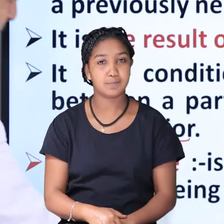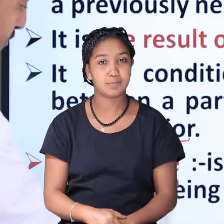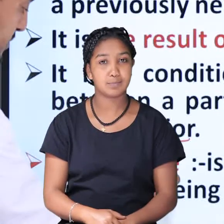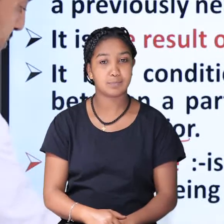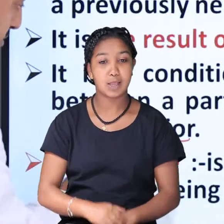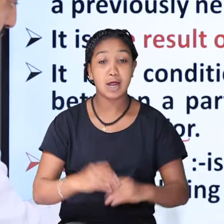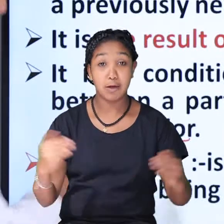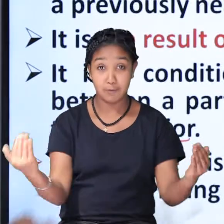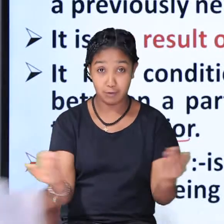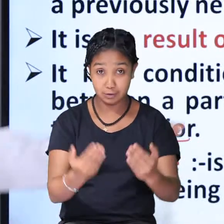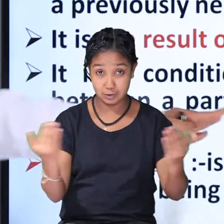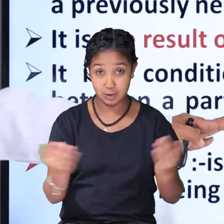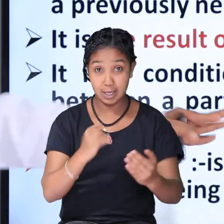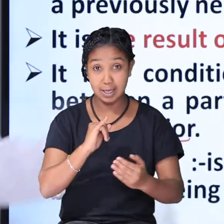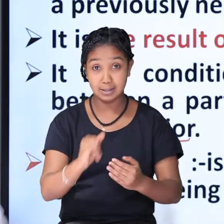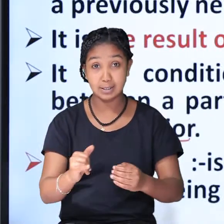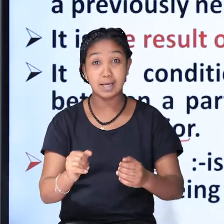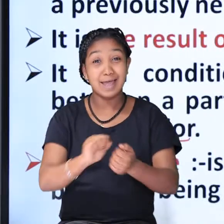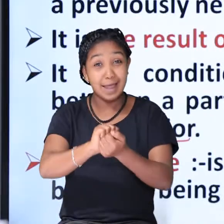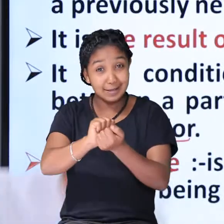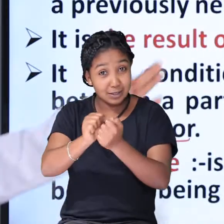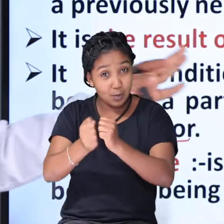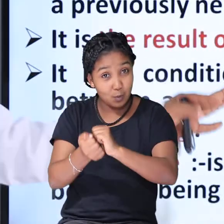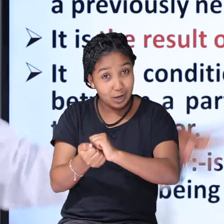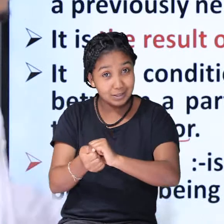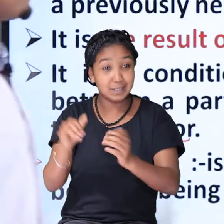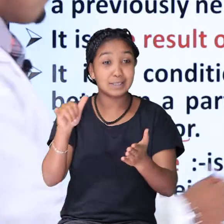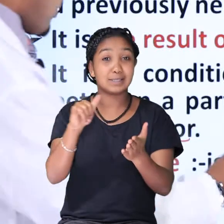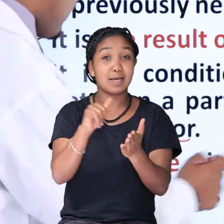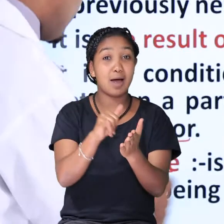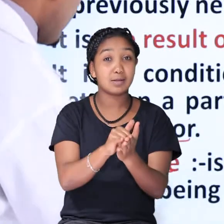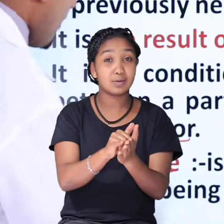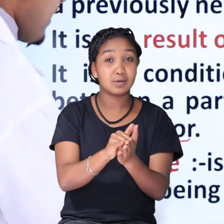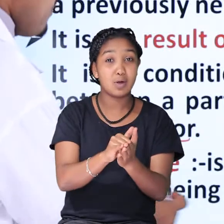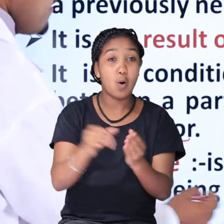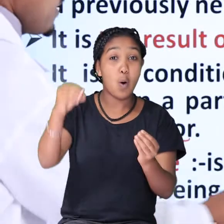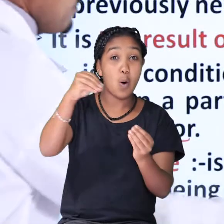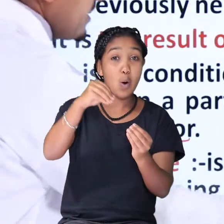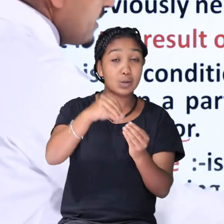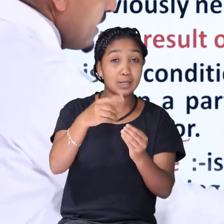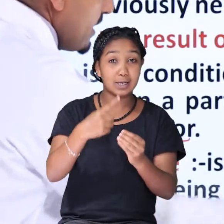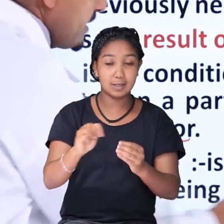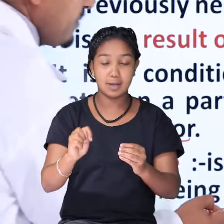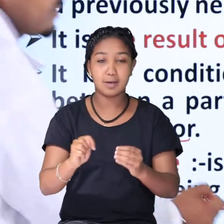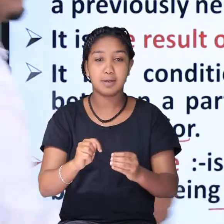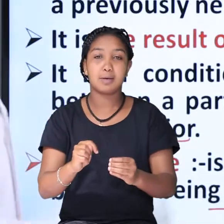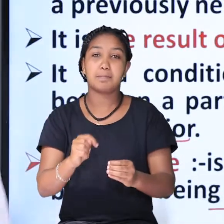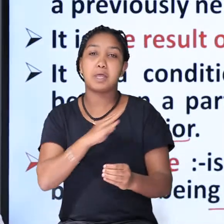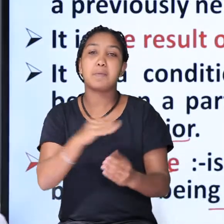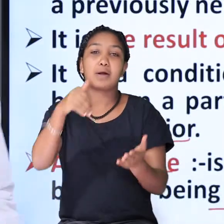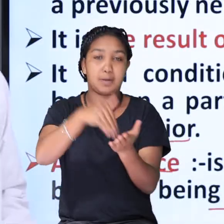A reinforce is a stimulus that alters the probability of a behavior being